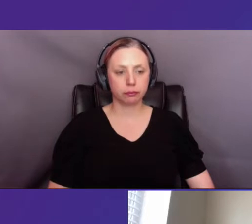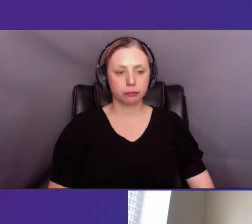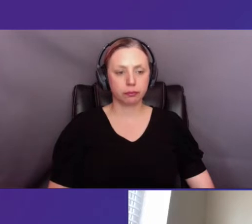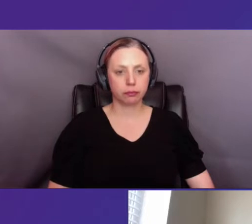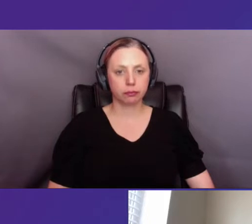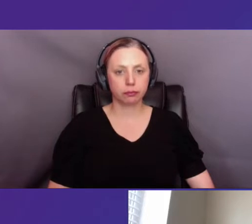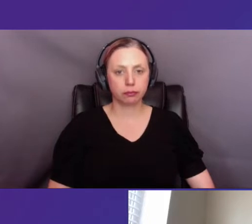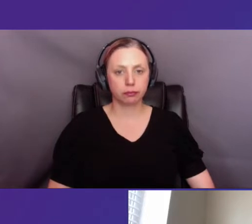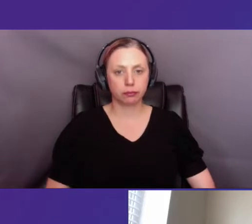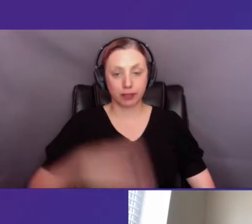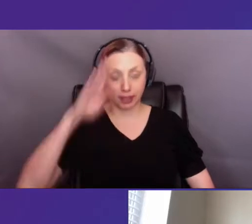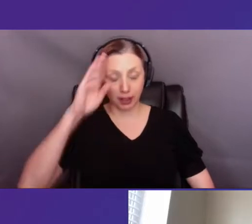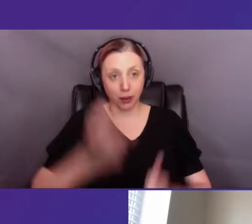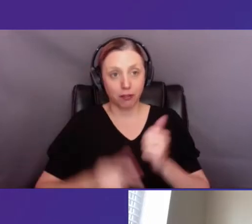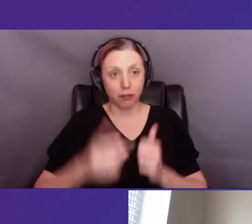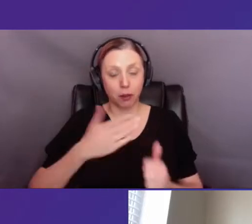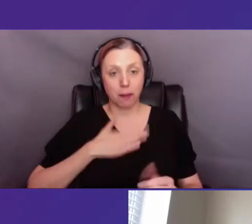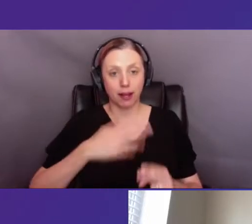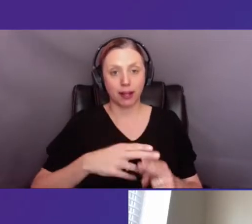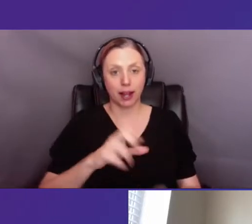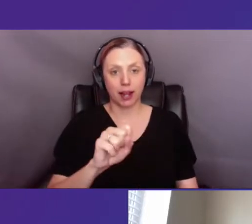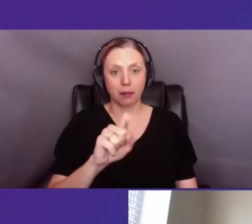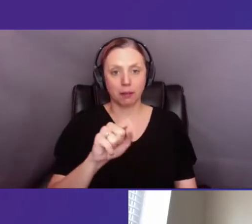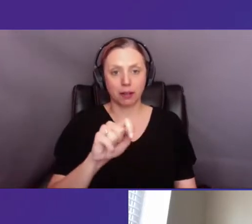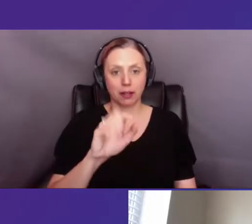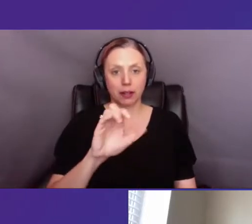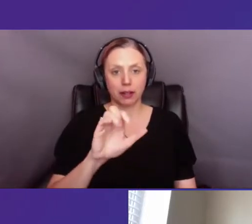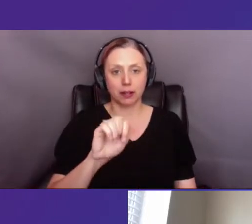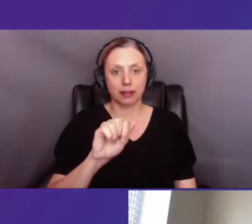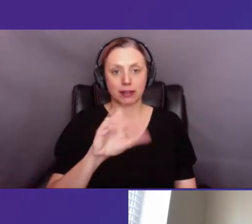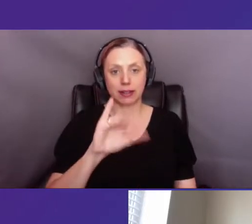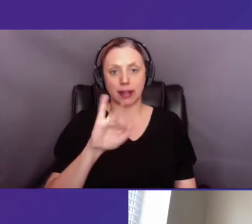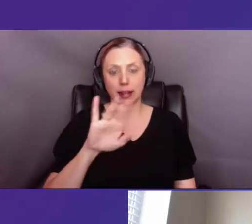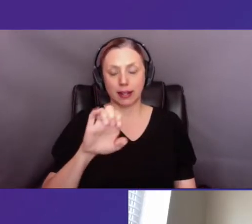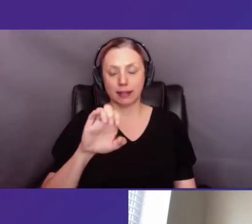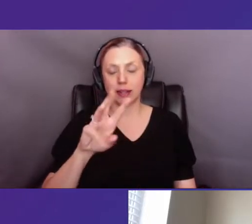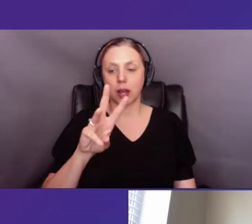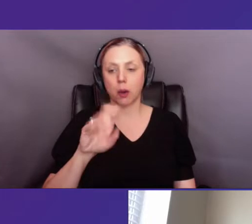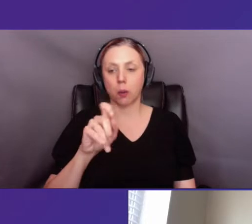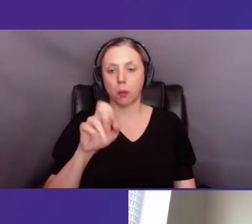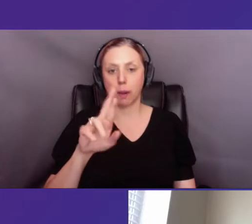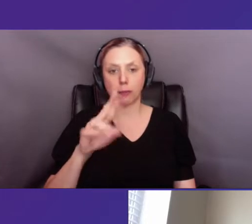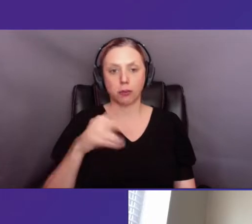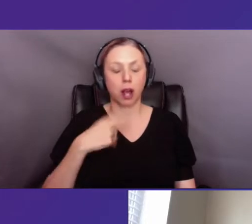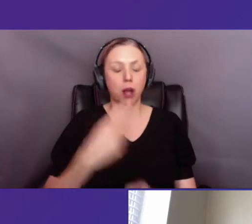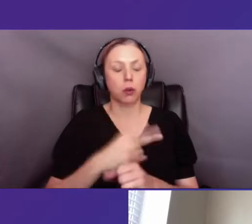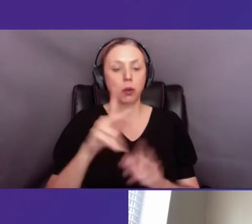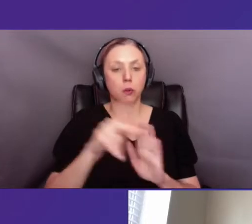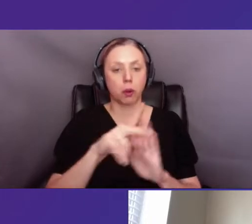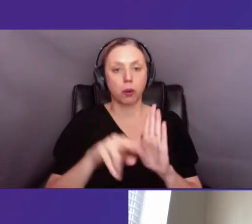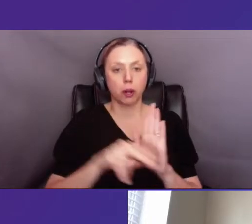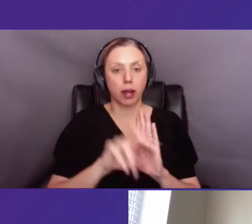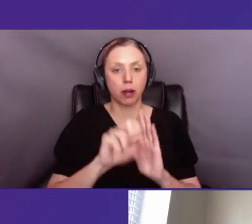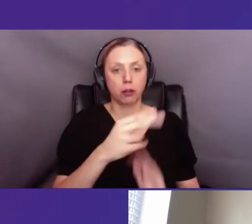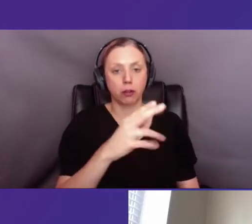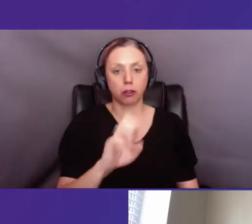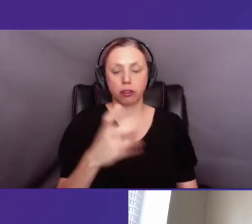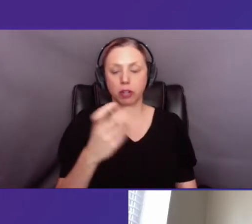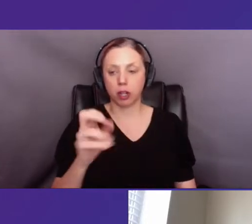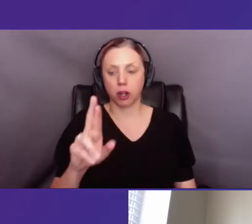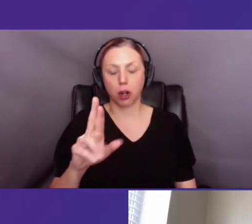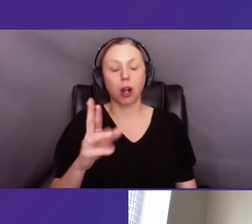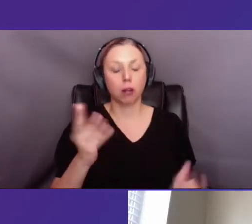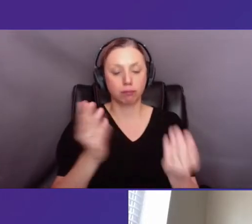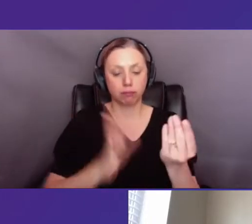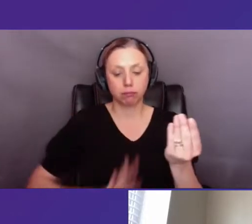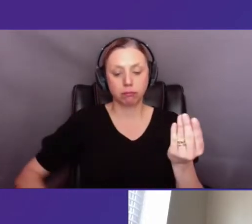Hello, everyone. My name is Stacie Webster. I use she, her pronouns. I'm currently in the land of the Lenape people in Hell's